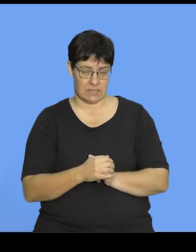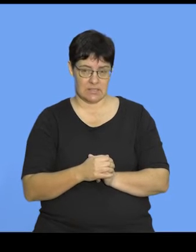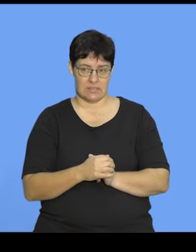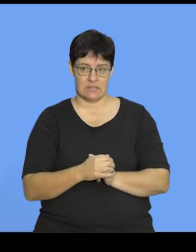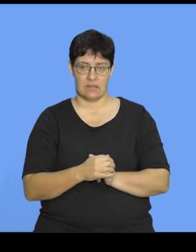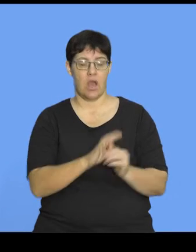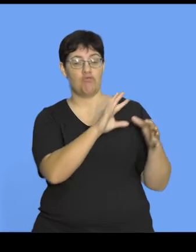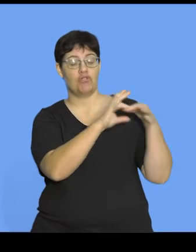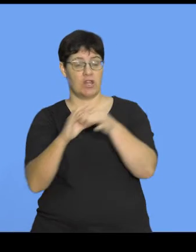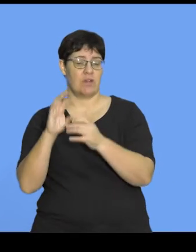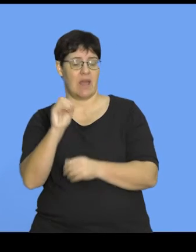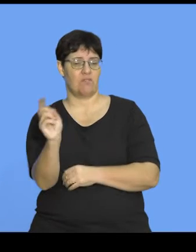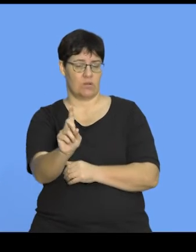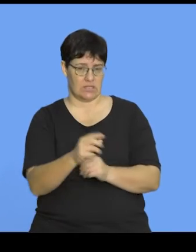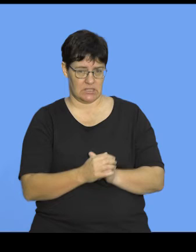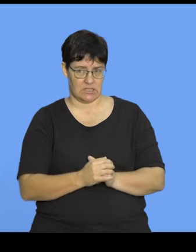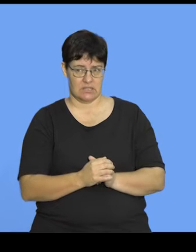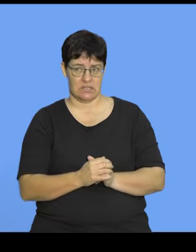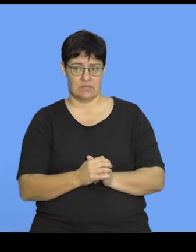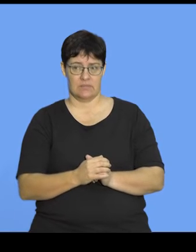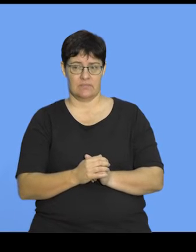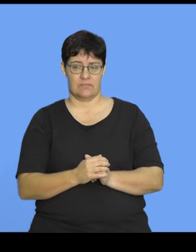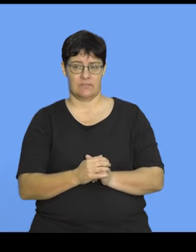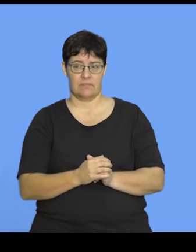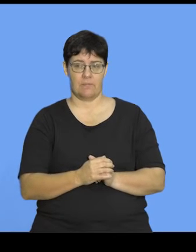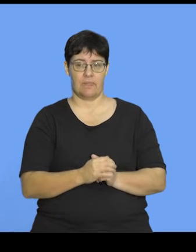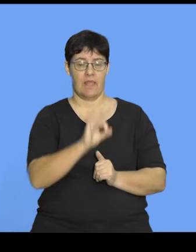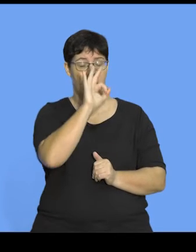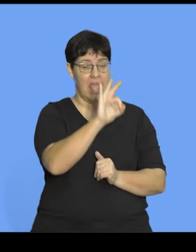that we have this relationship between all my factors.